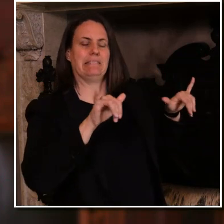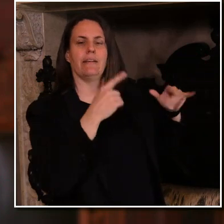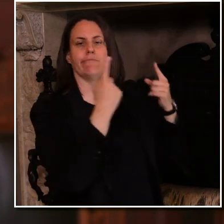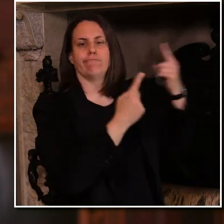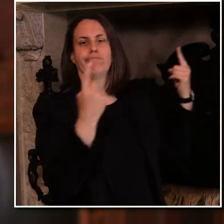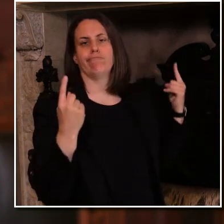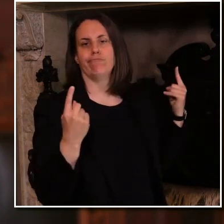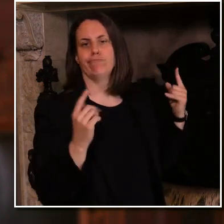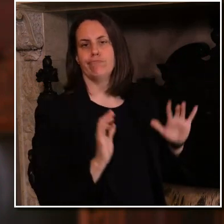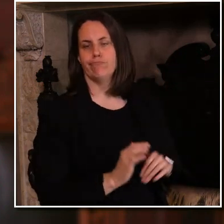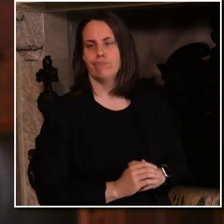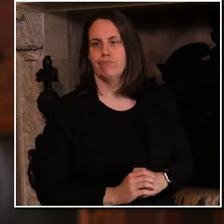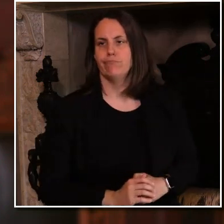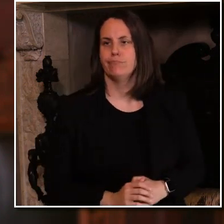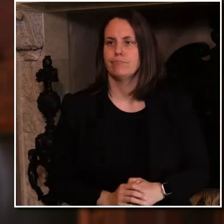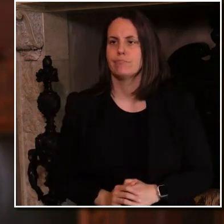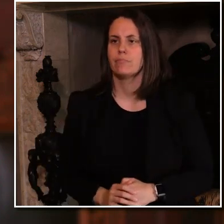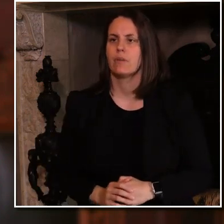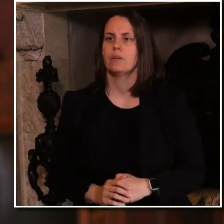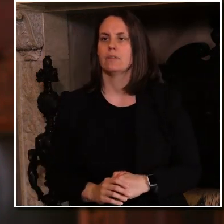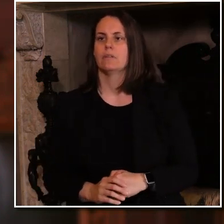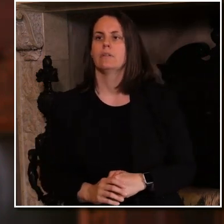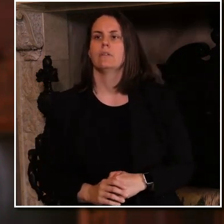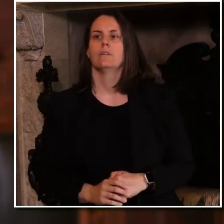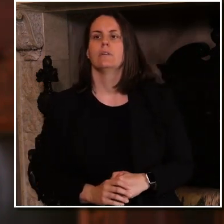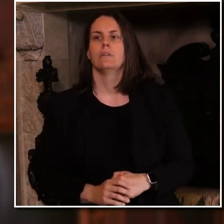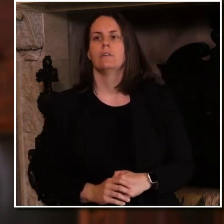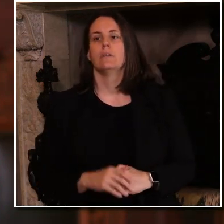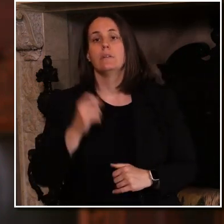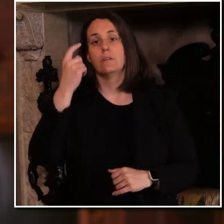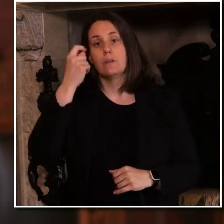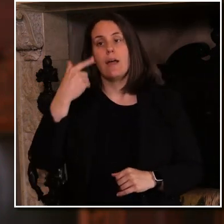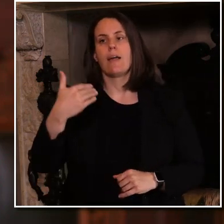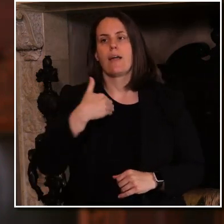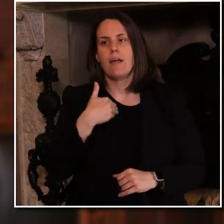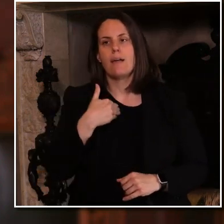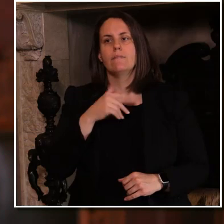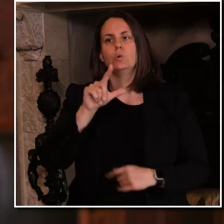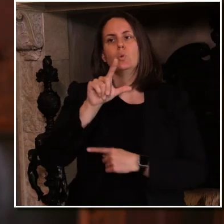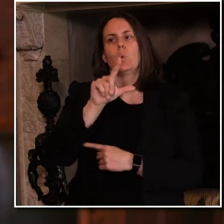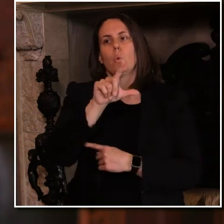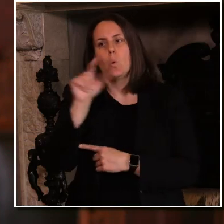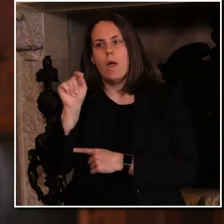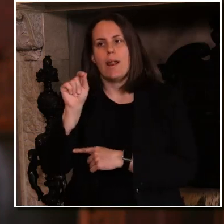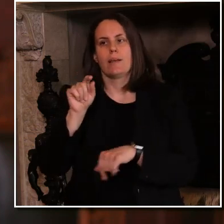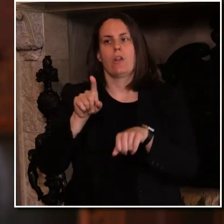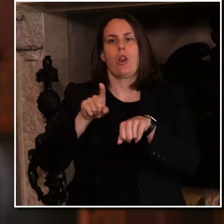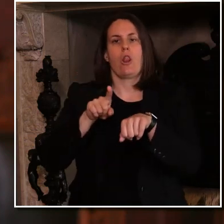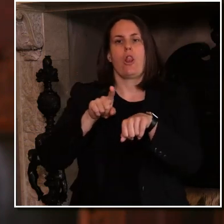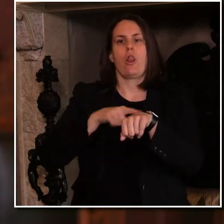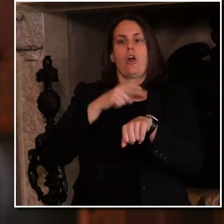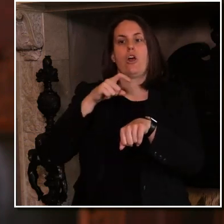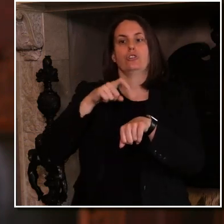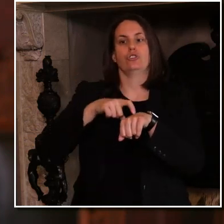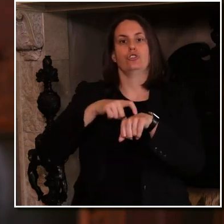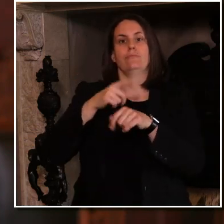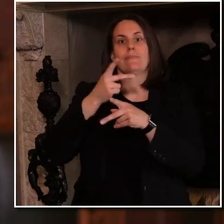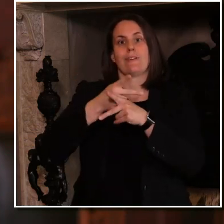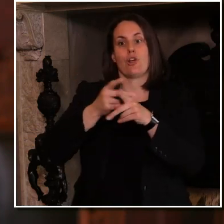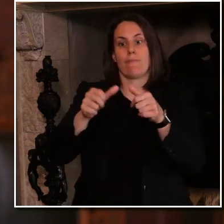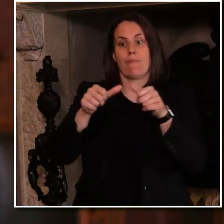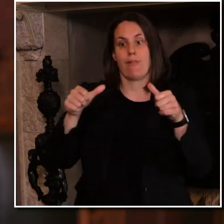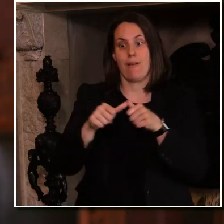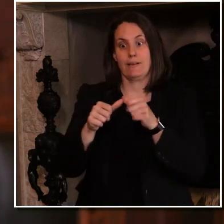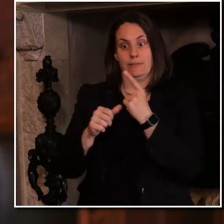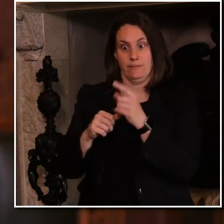187, 20 of those have a single confirmed case, where 25 of them have fewer than 5. And so about half of them